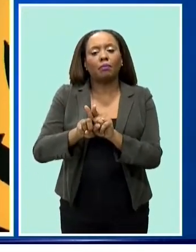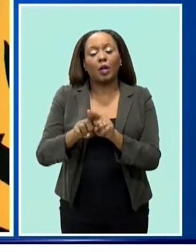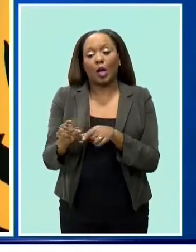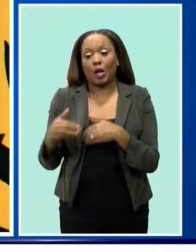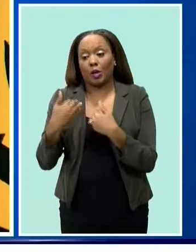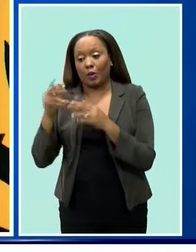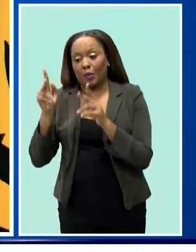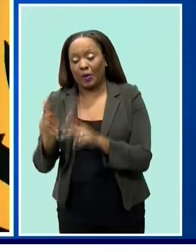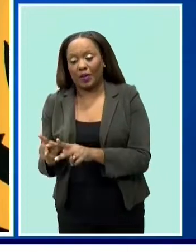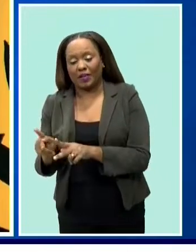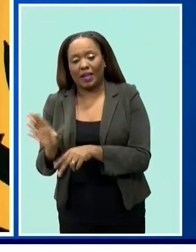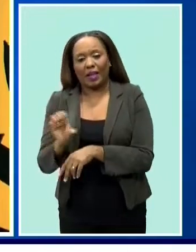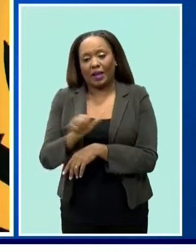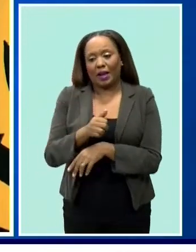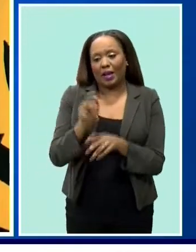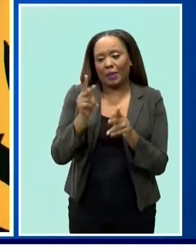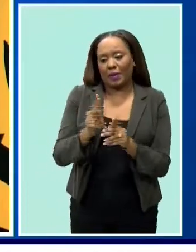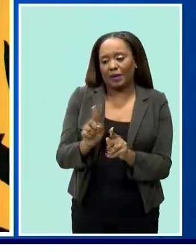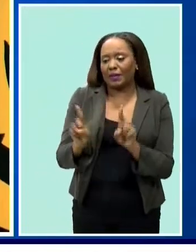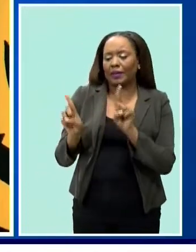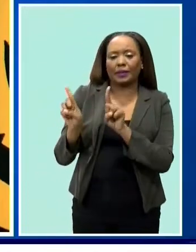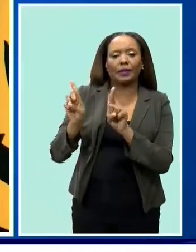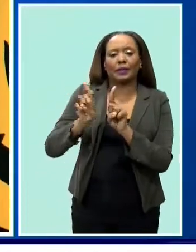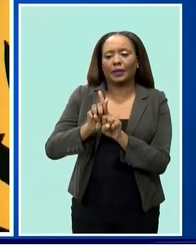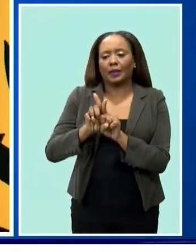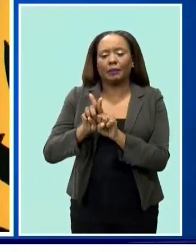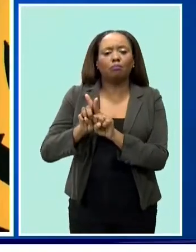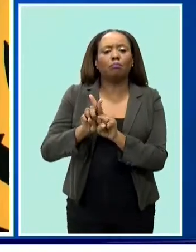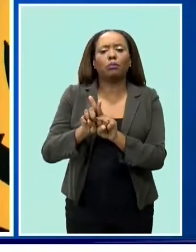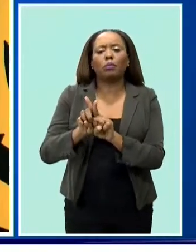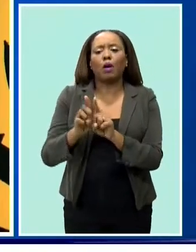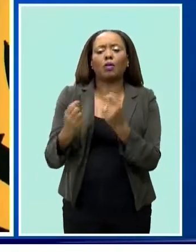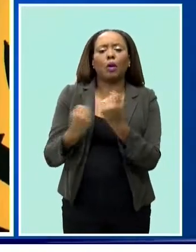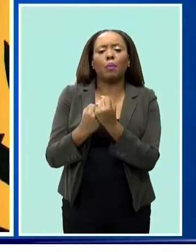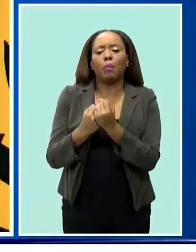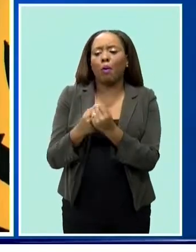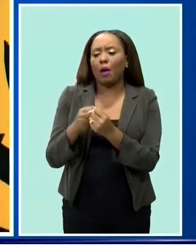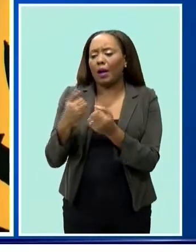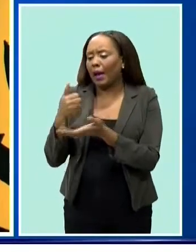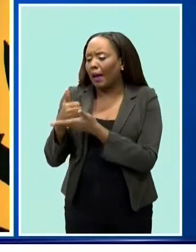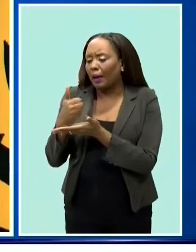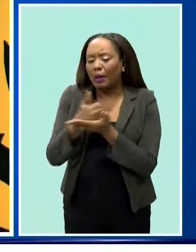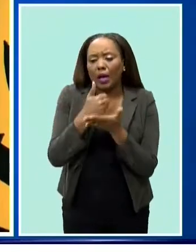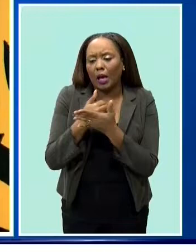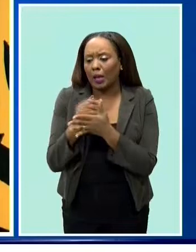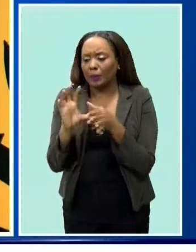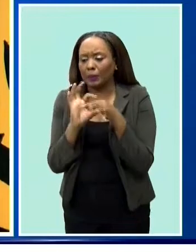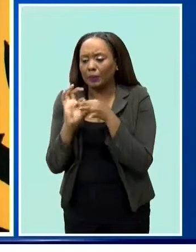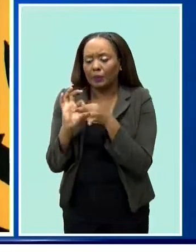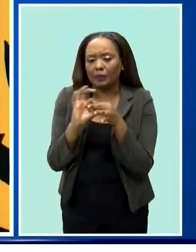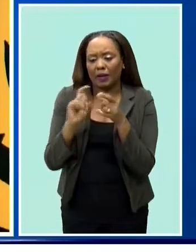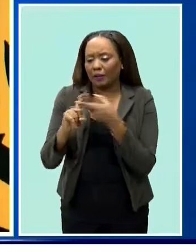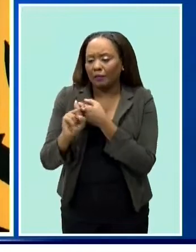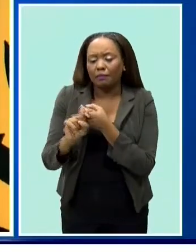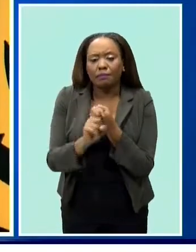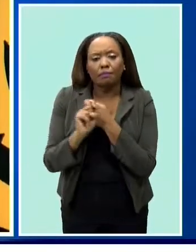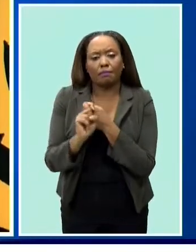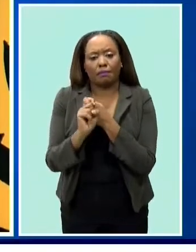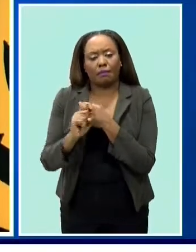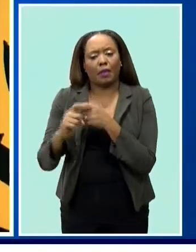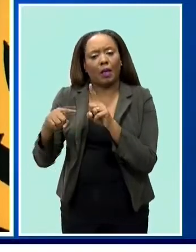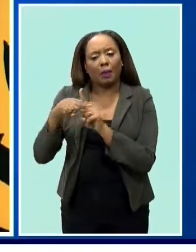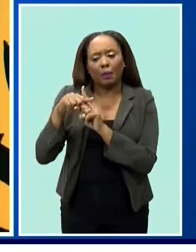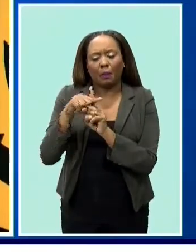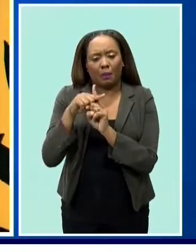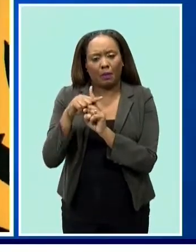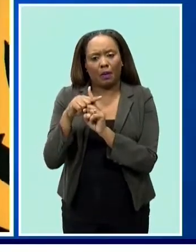presence of a caring individual who provides young people with support, advice, friendship, reinforcement, and